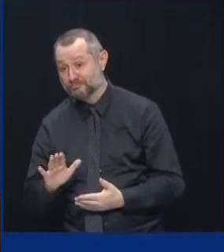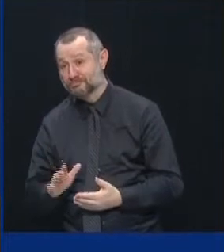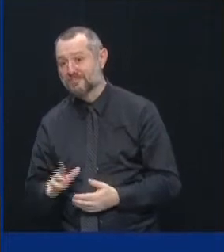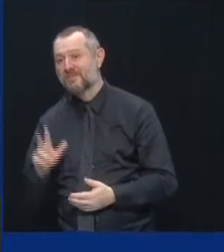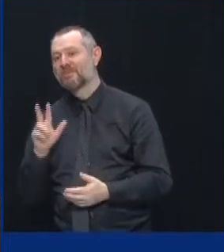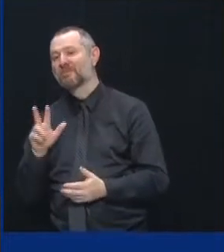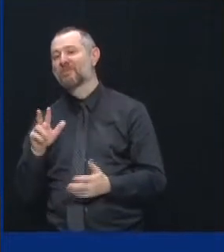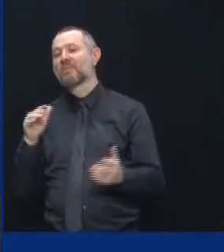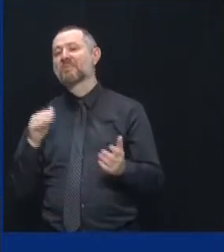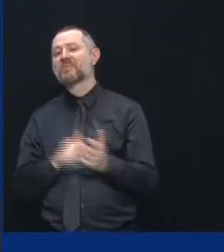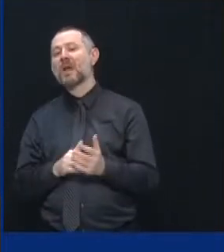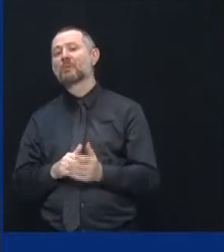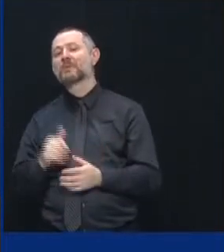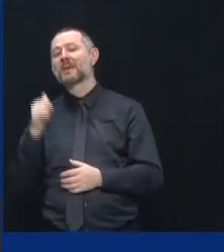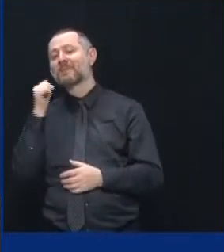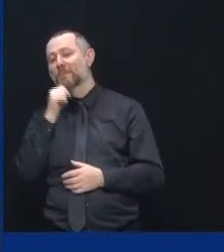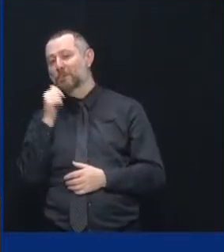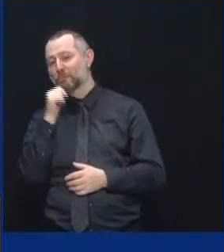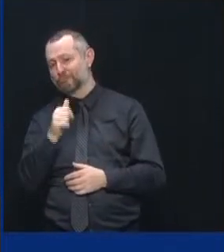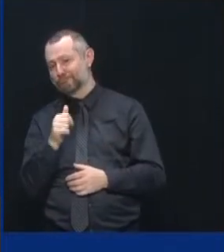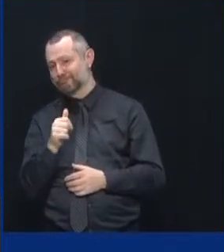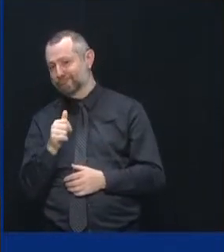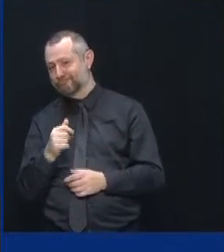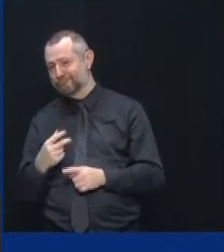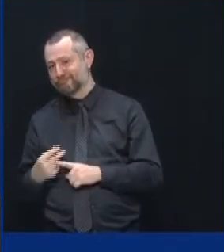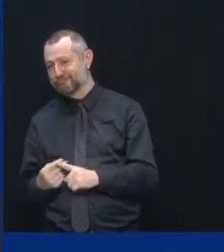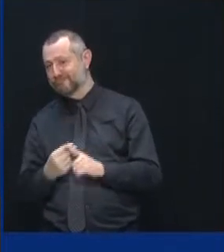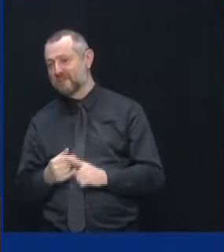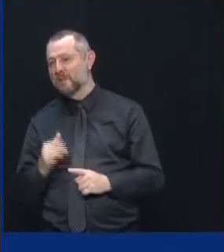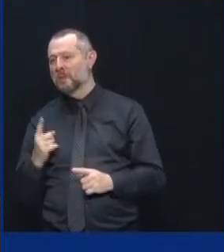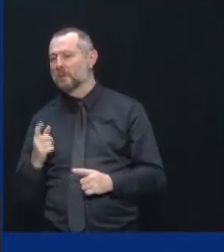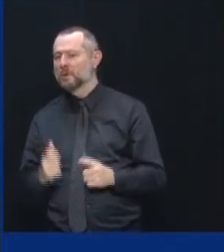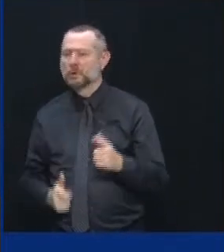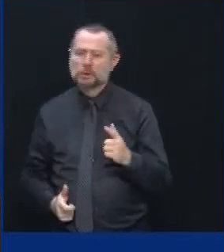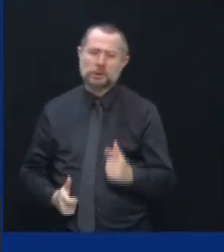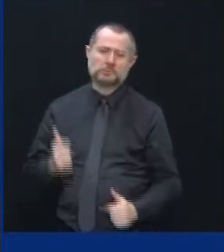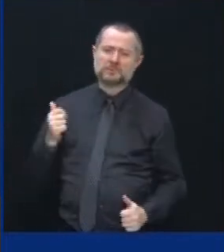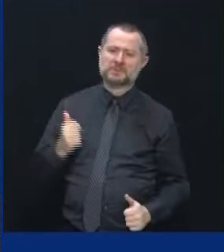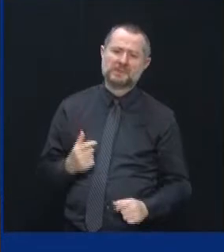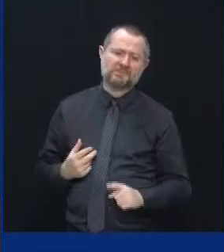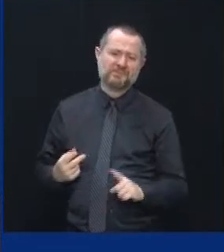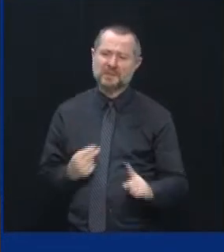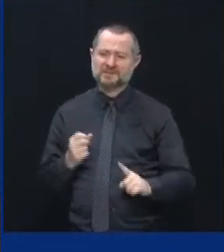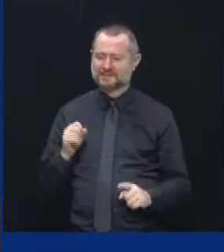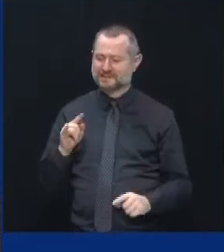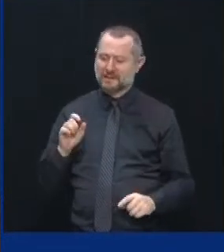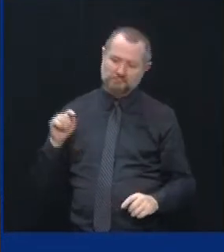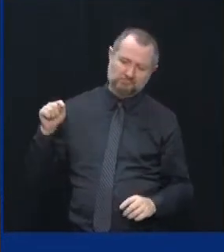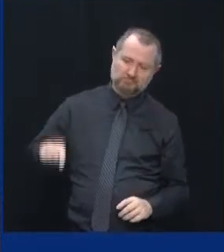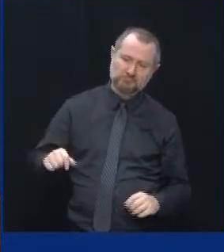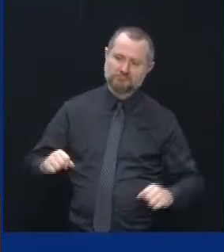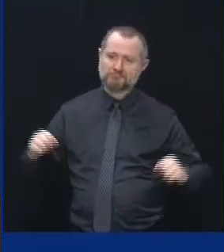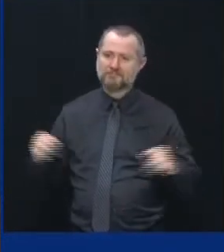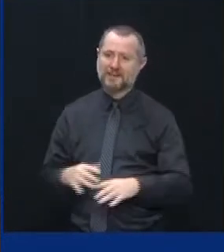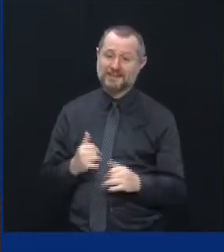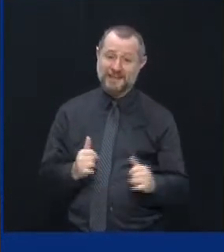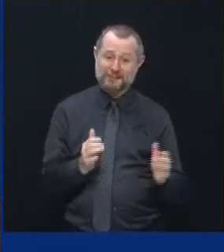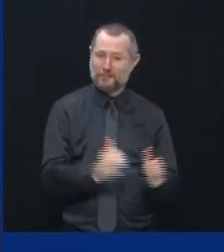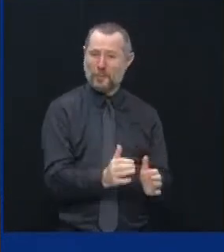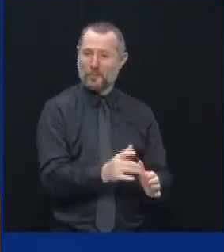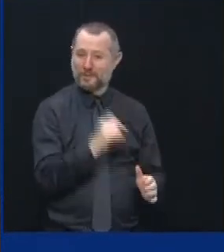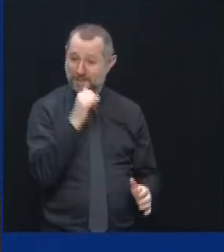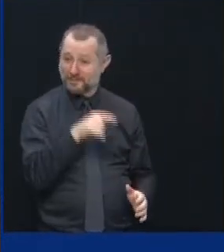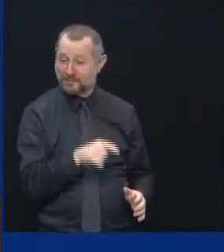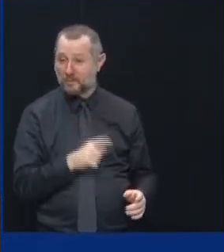3,000 per day. It is the largest vaccination site that we have ever opened. And it's for